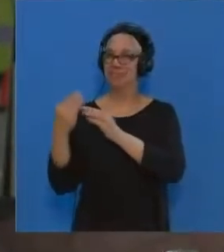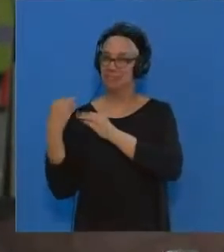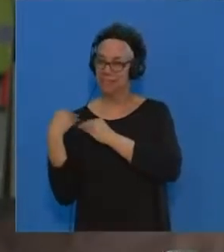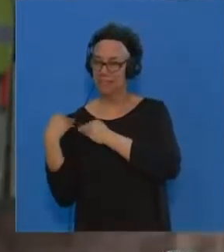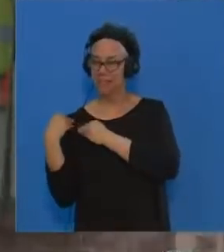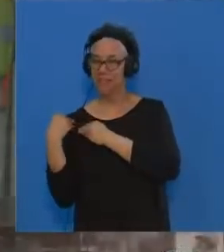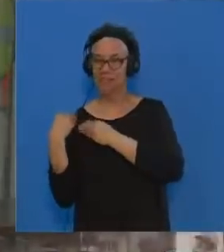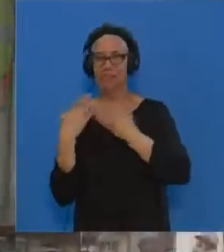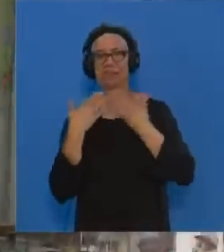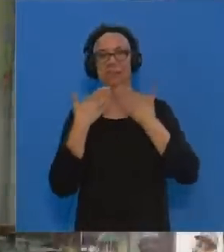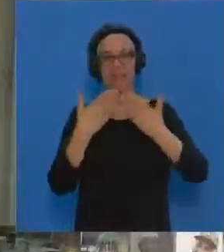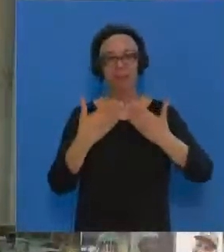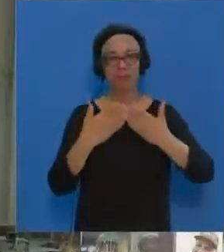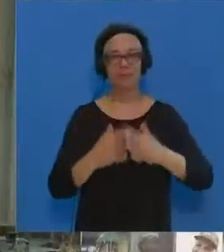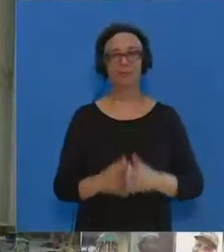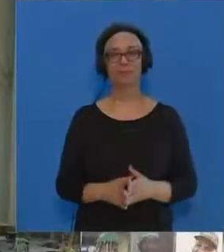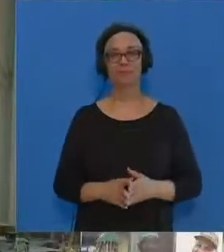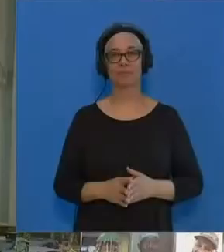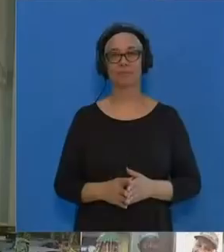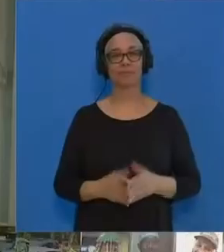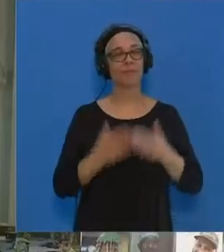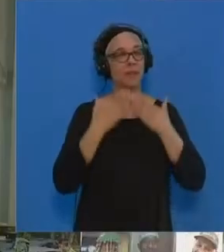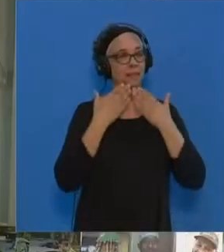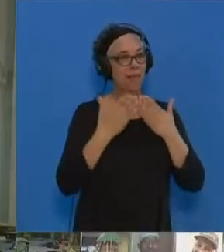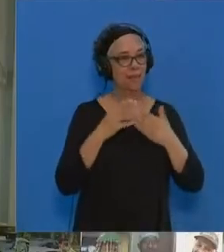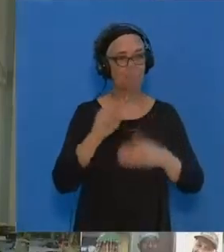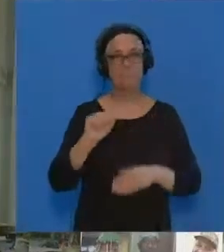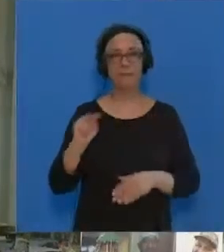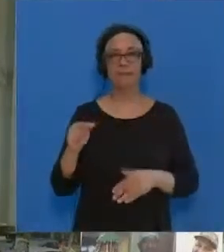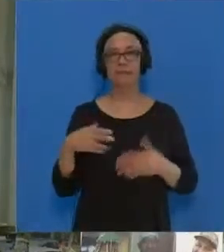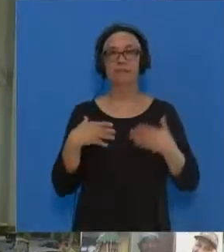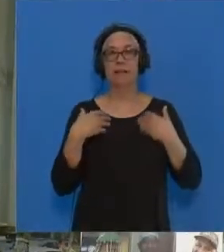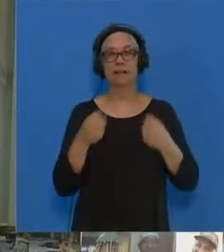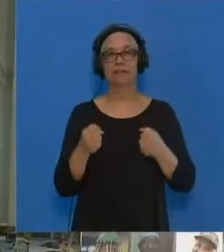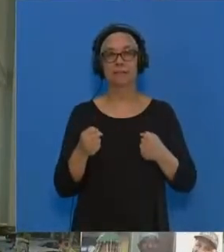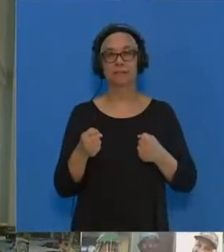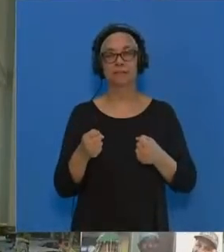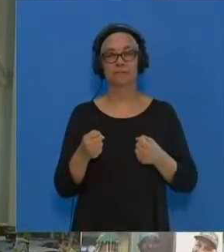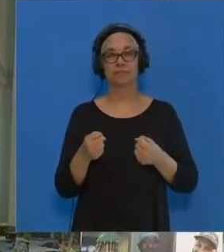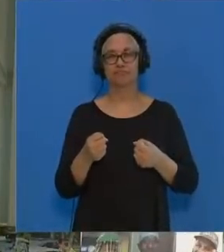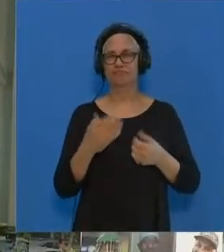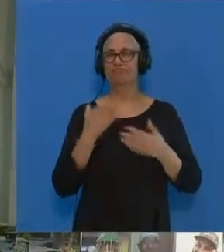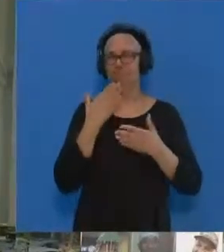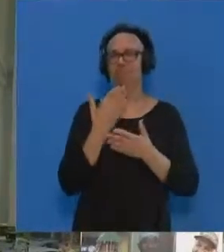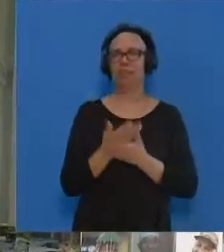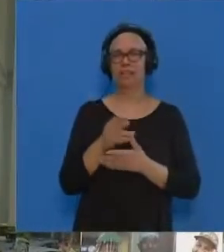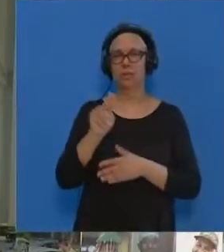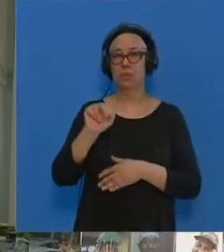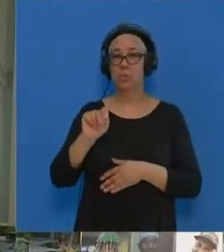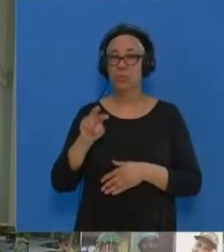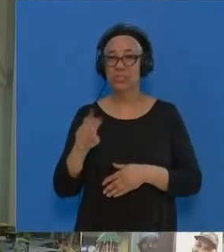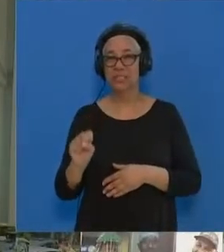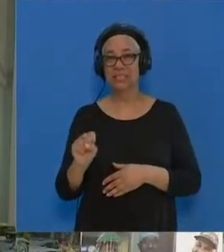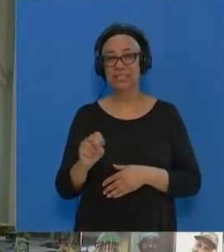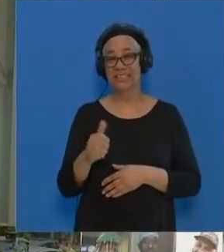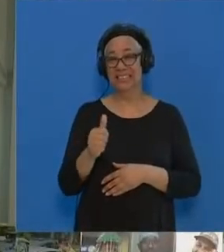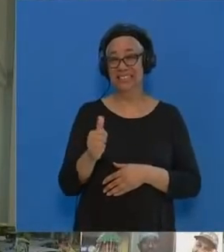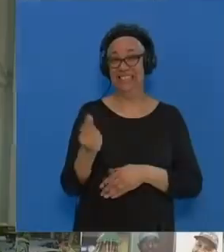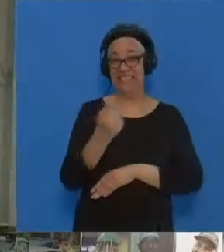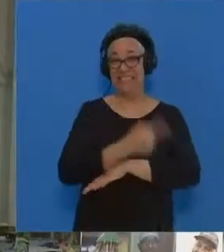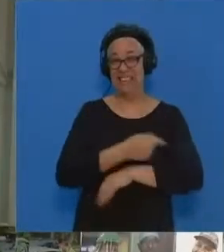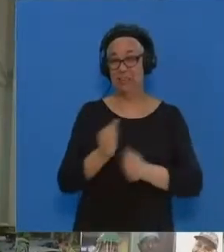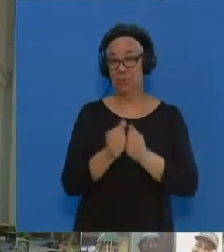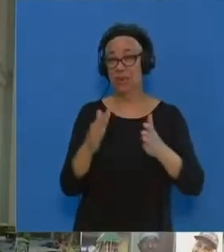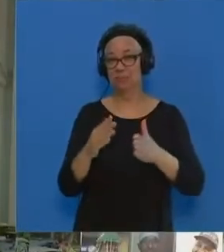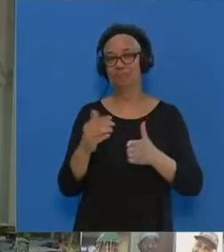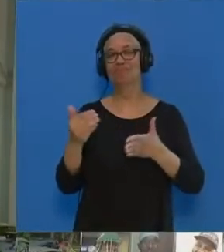you. Thank you, Minister of Health. And that's certainly good news that we've gone 10 days without any new